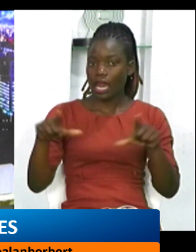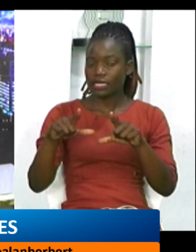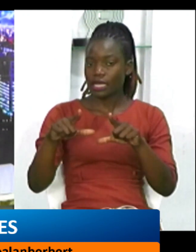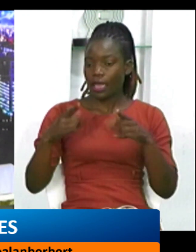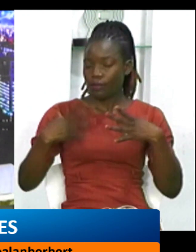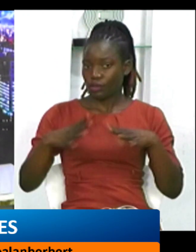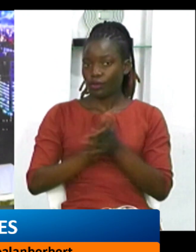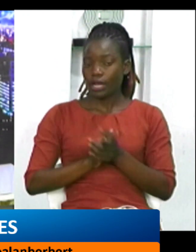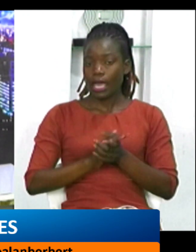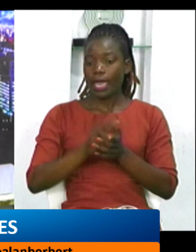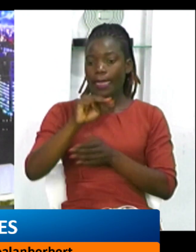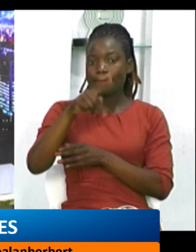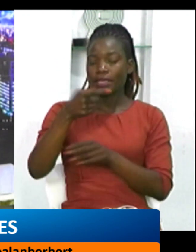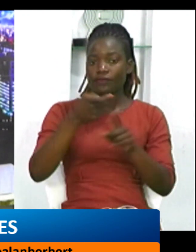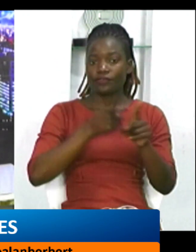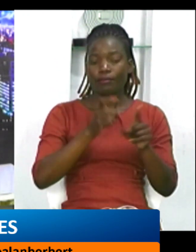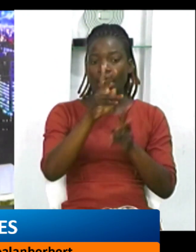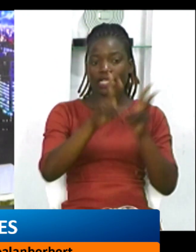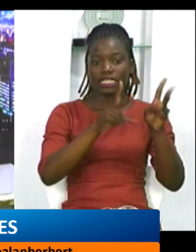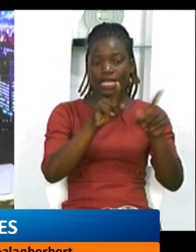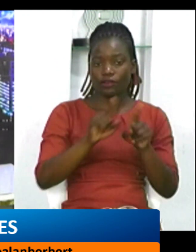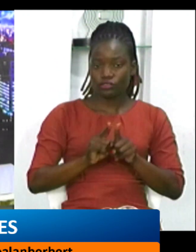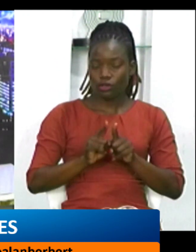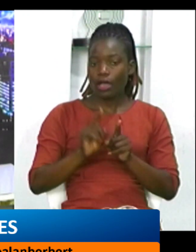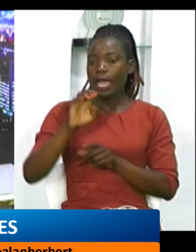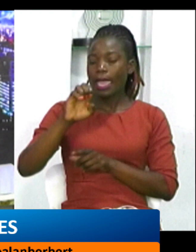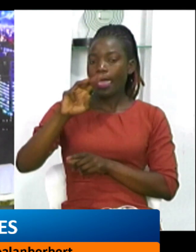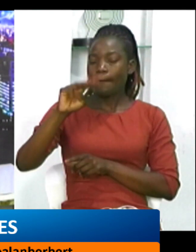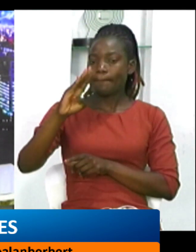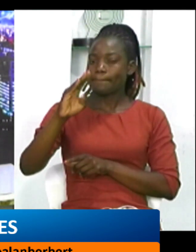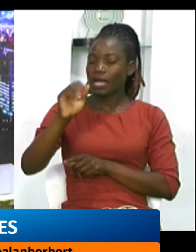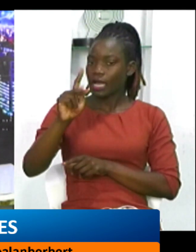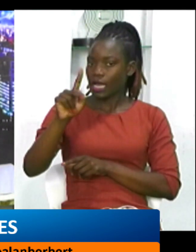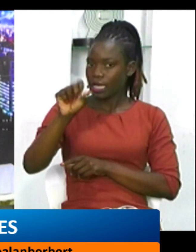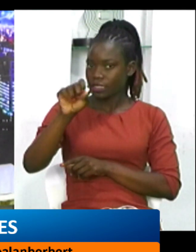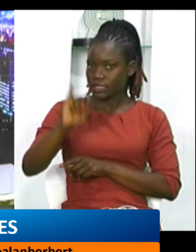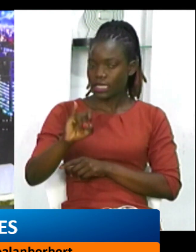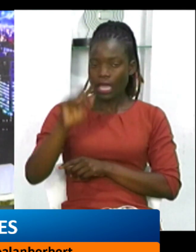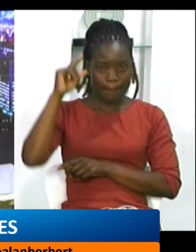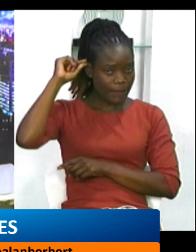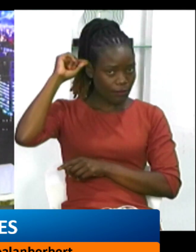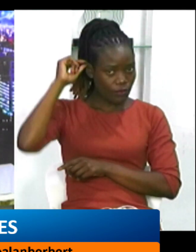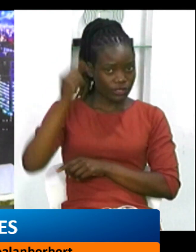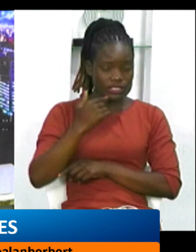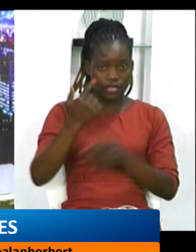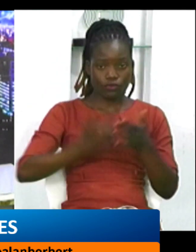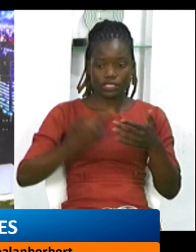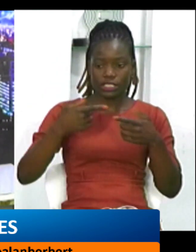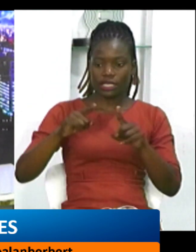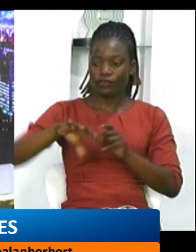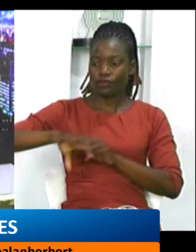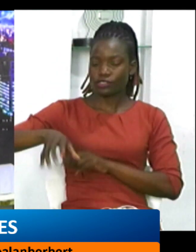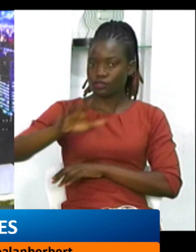settlers and members of parliament from Kasarani and Embakasi East constituencies. Babu Wino and Ronald Karauri say their constituents